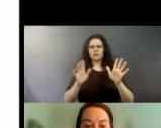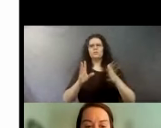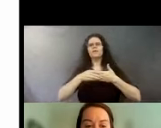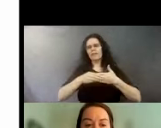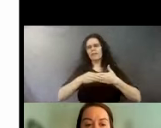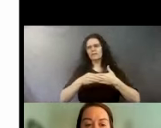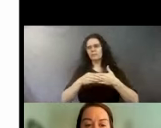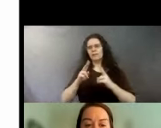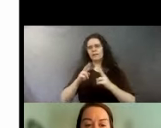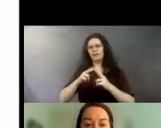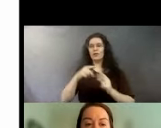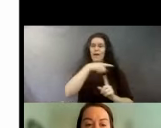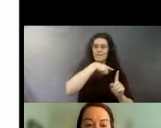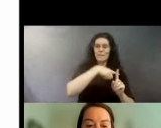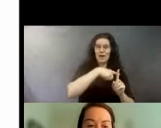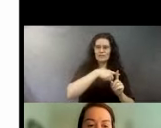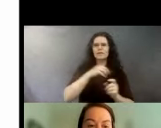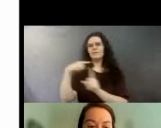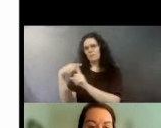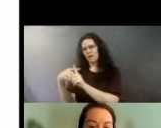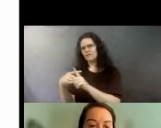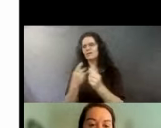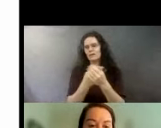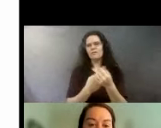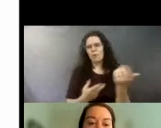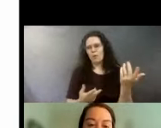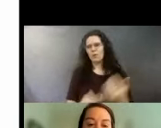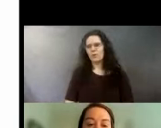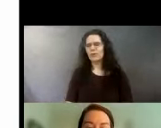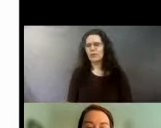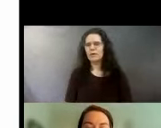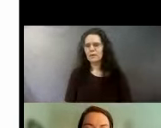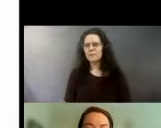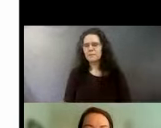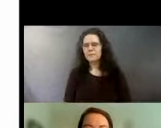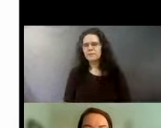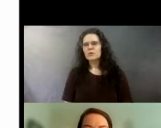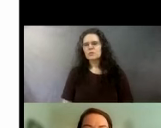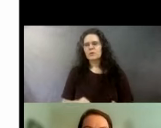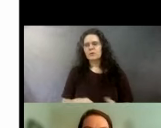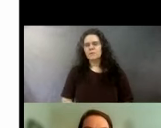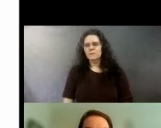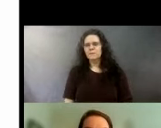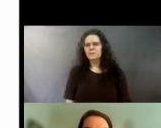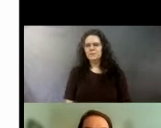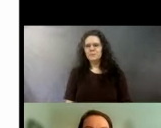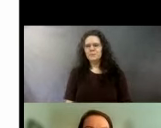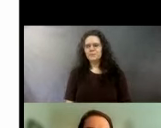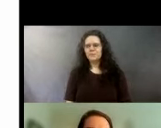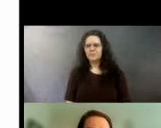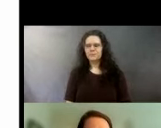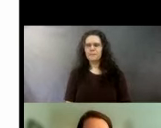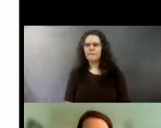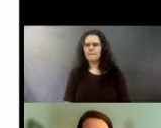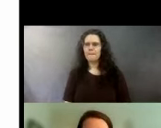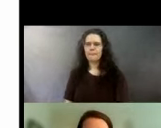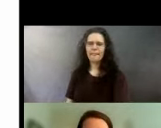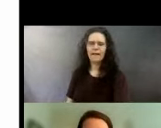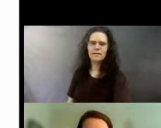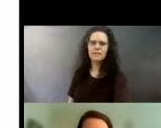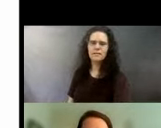to be able to see patients and clients where they are in that realm. Yeah, particularly